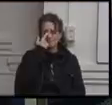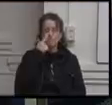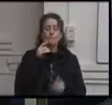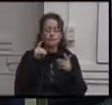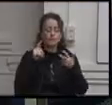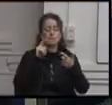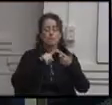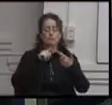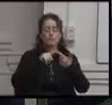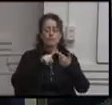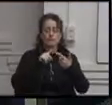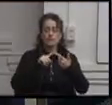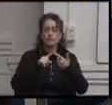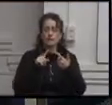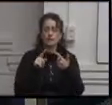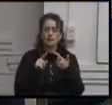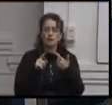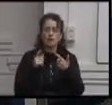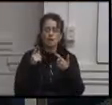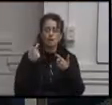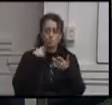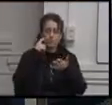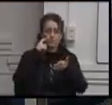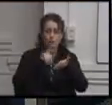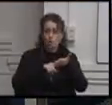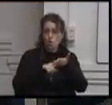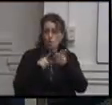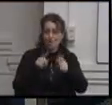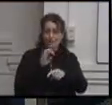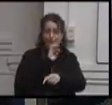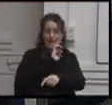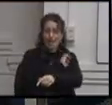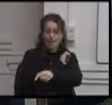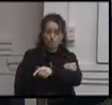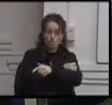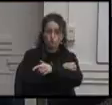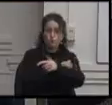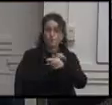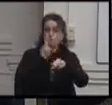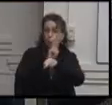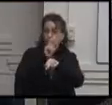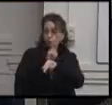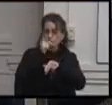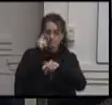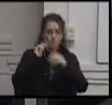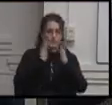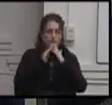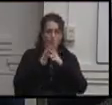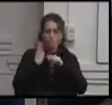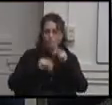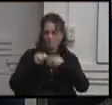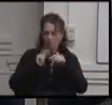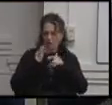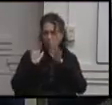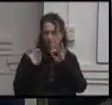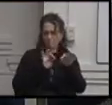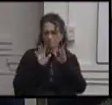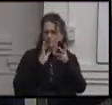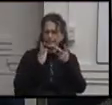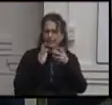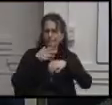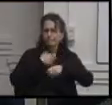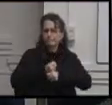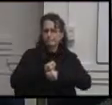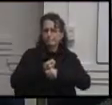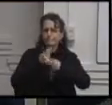noticed with the energy consumption and costs in town facilities, give you some brief updates on